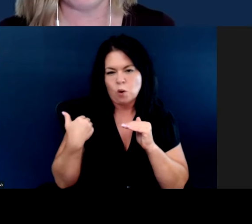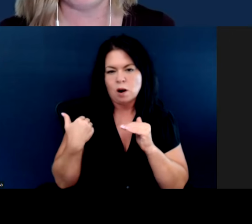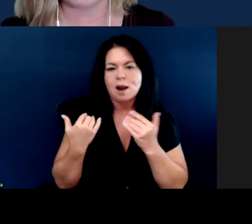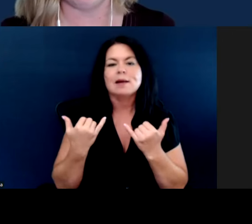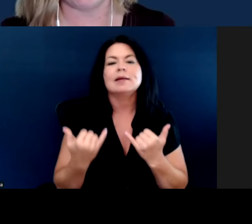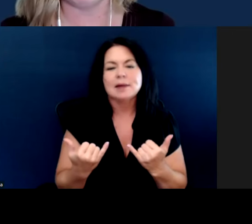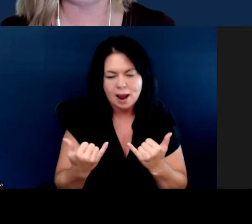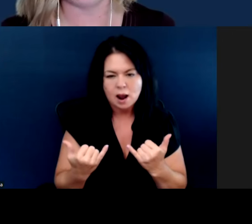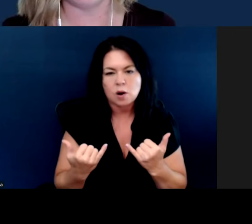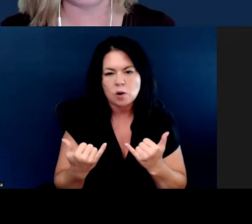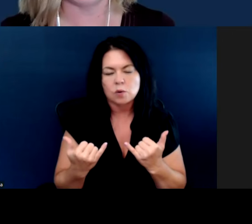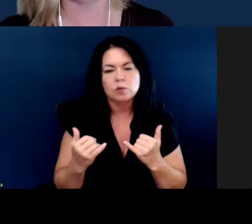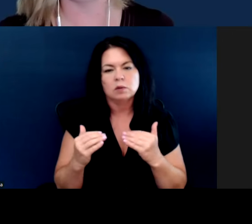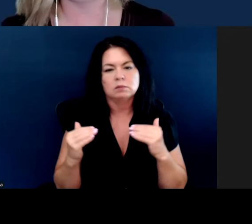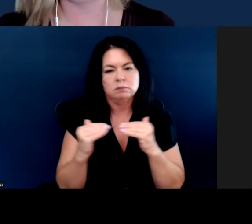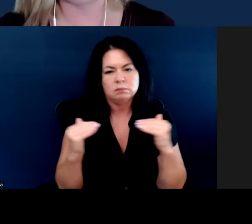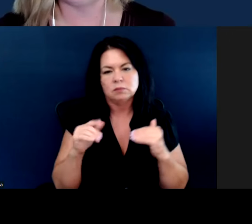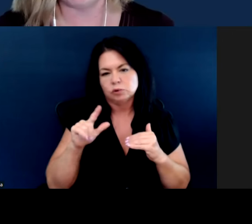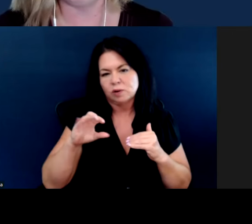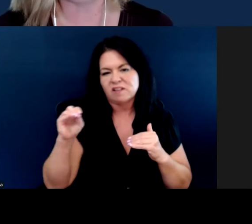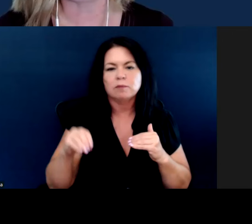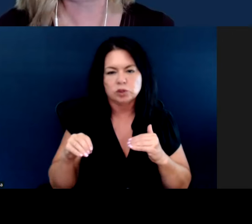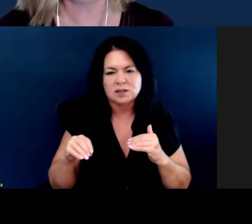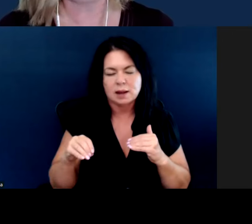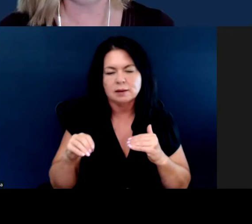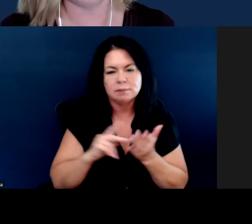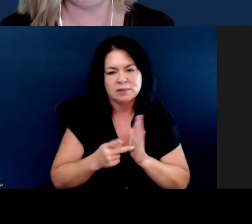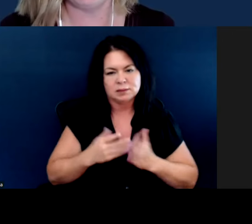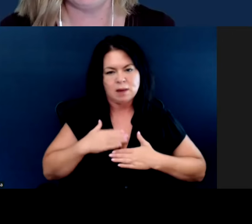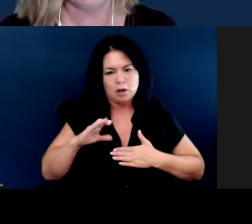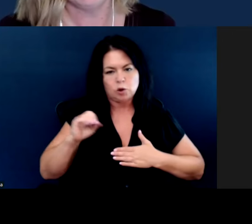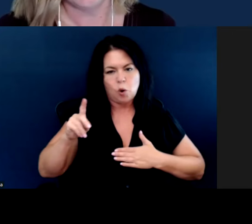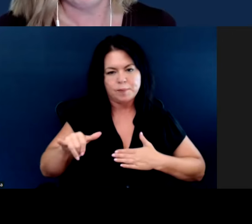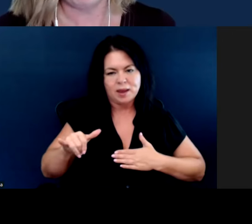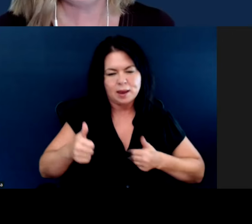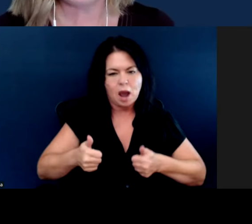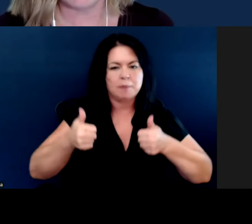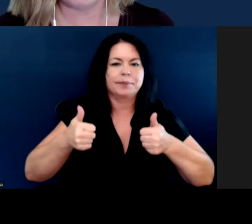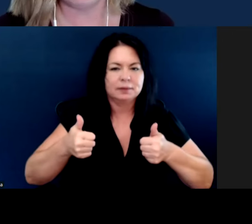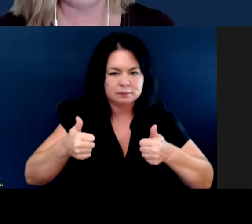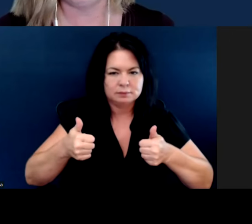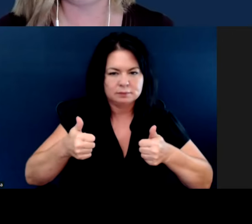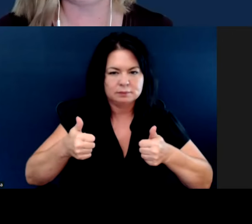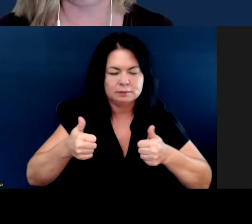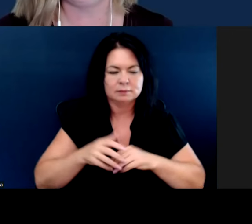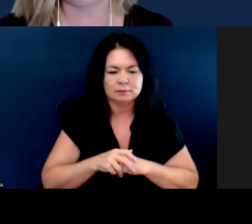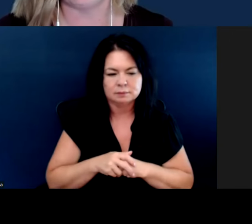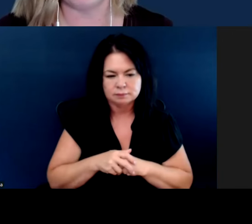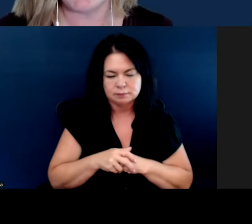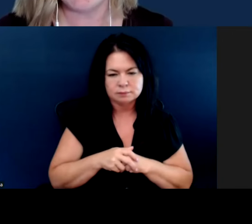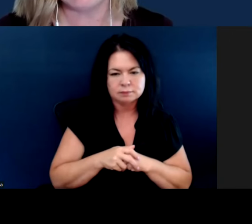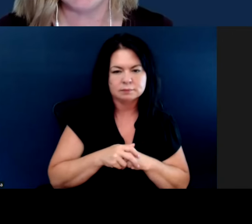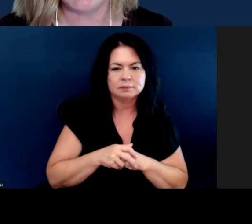pay 25%. That coinsurance is gonna go up. And then once a person reaches